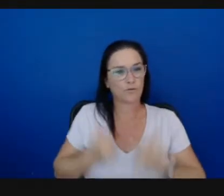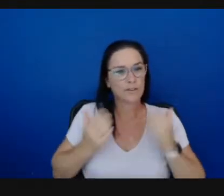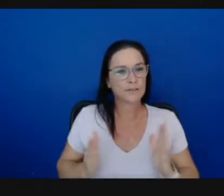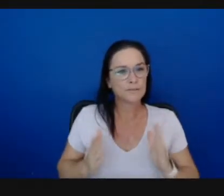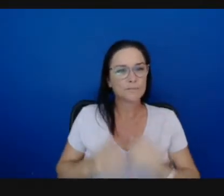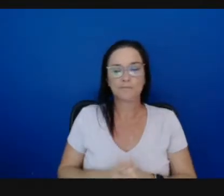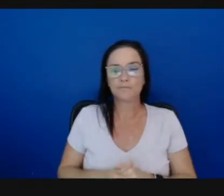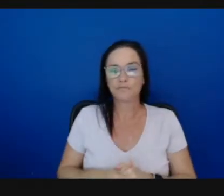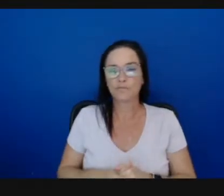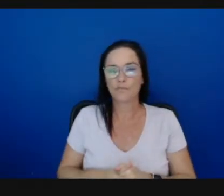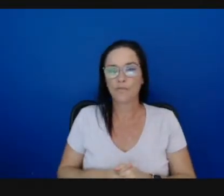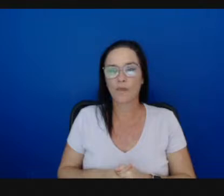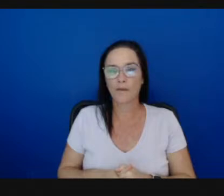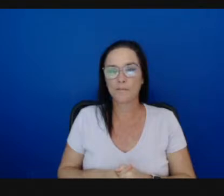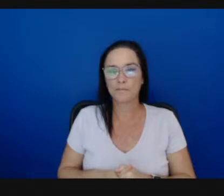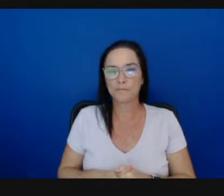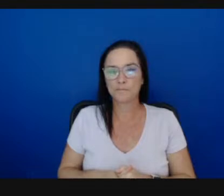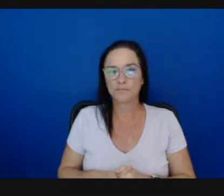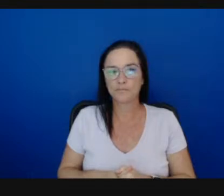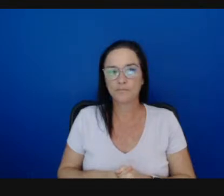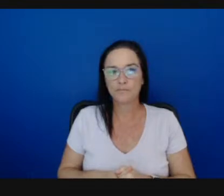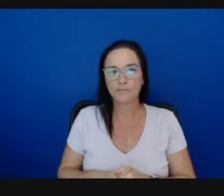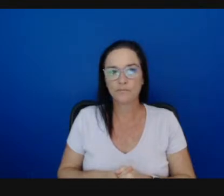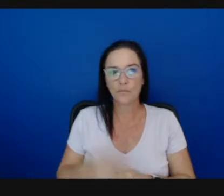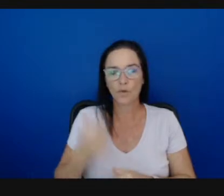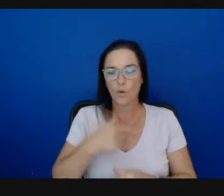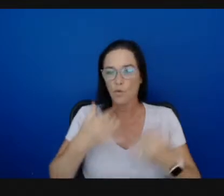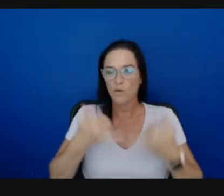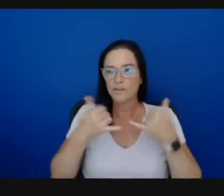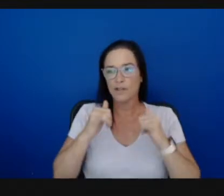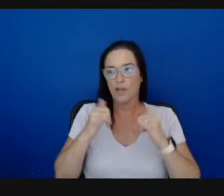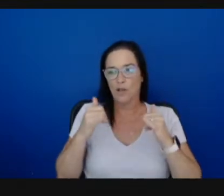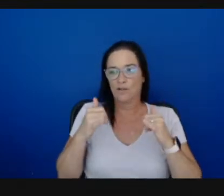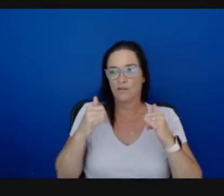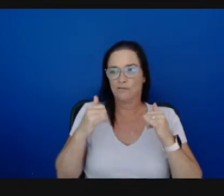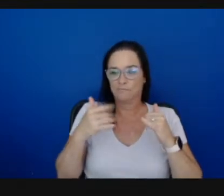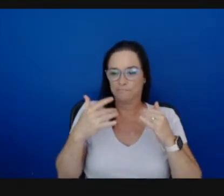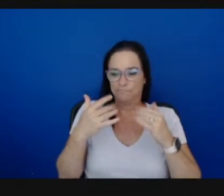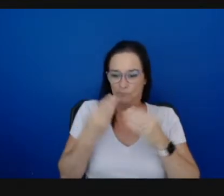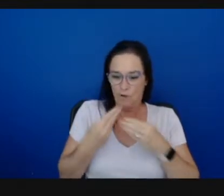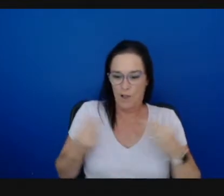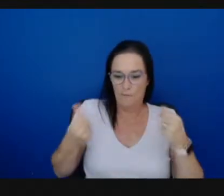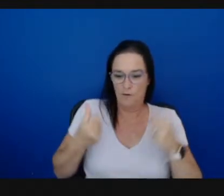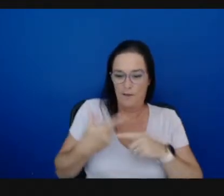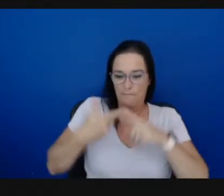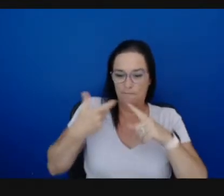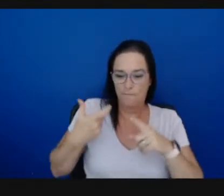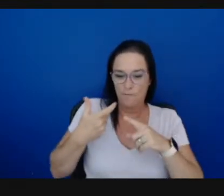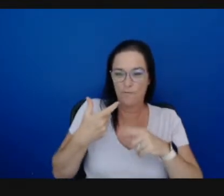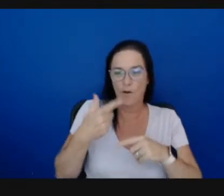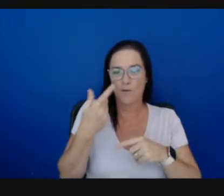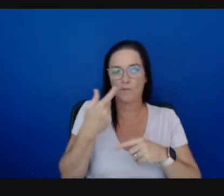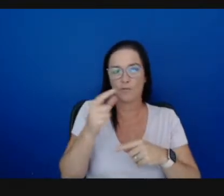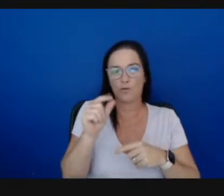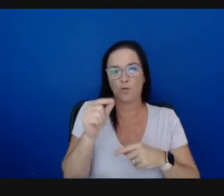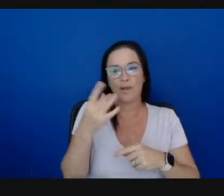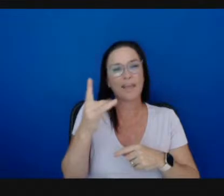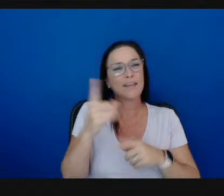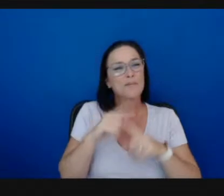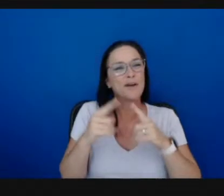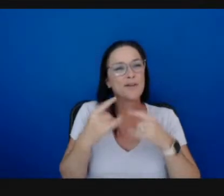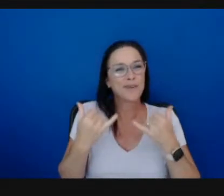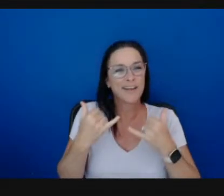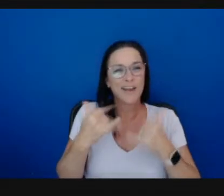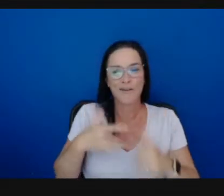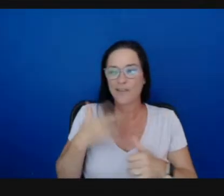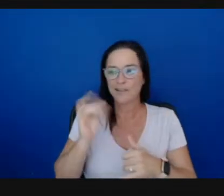talk 55, considering we're still recovering from 18, but I think now is the right moment to come back and revisit this. So 69